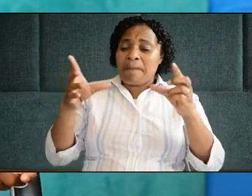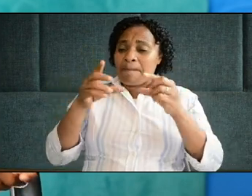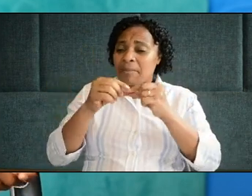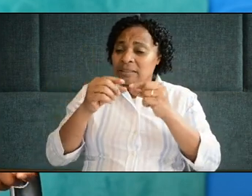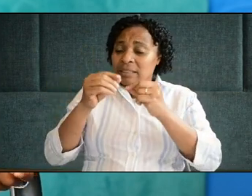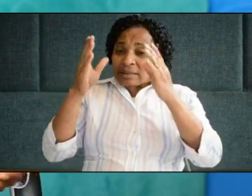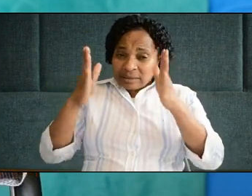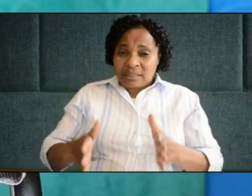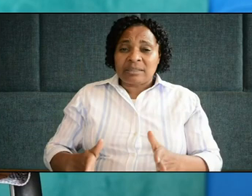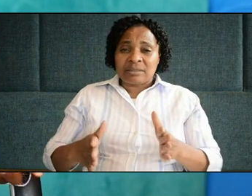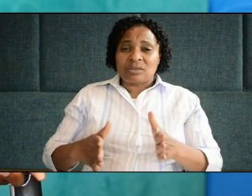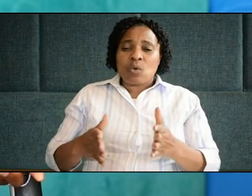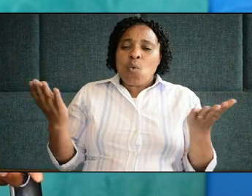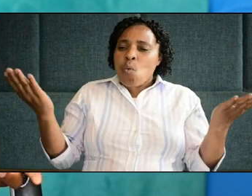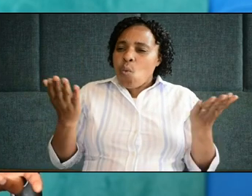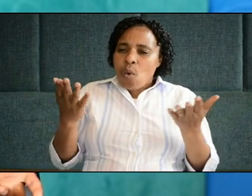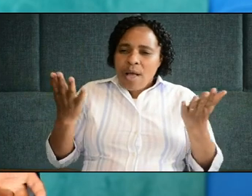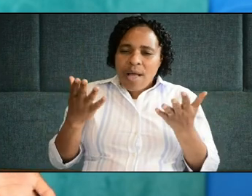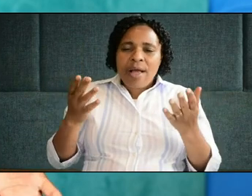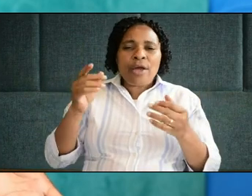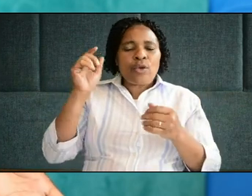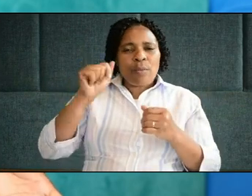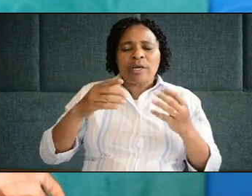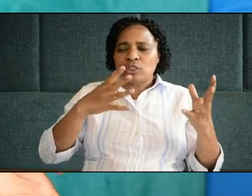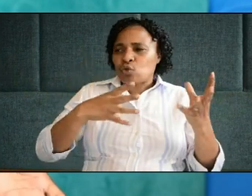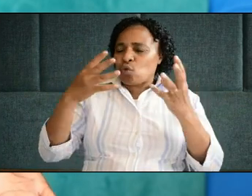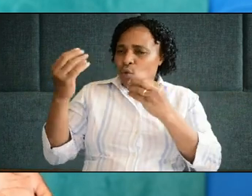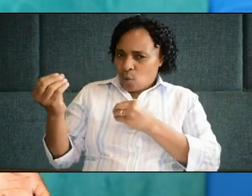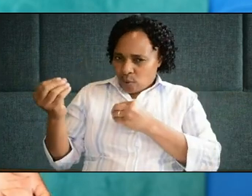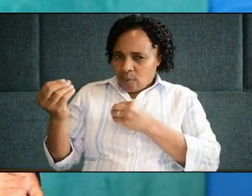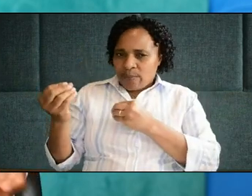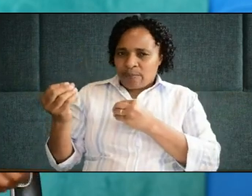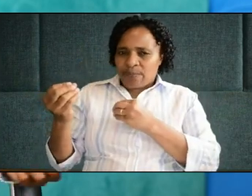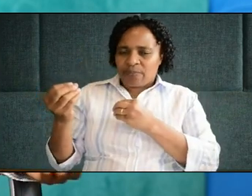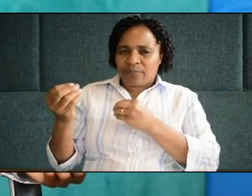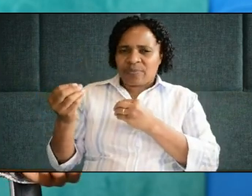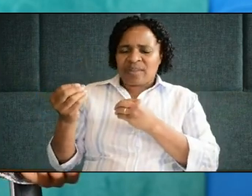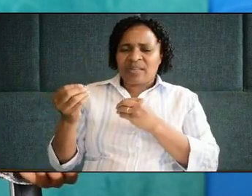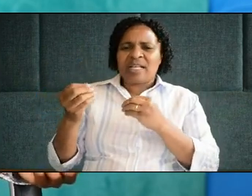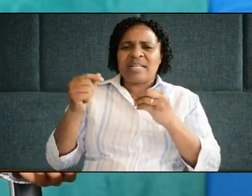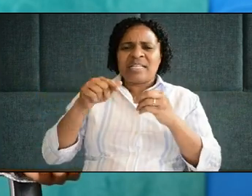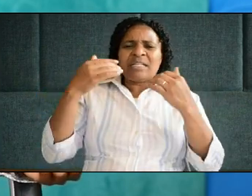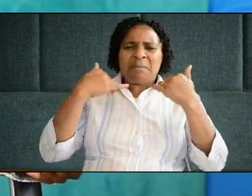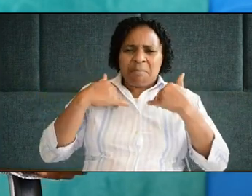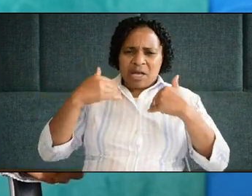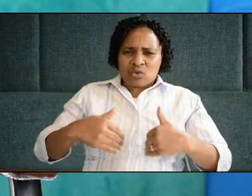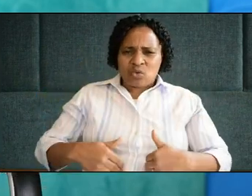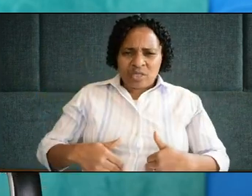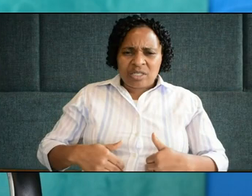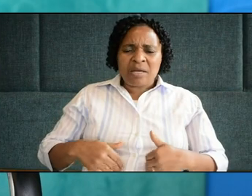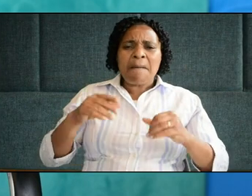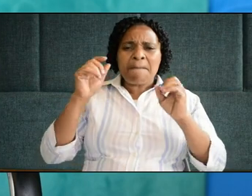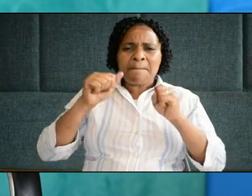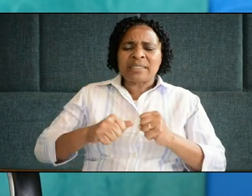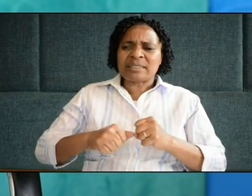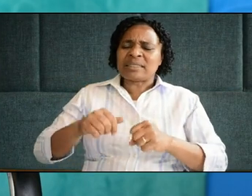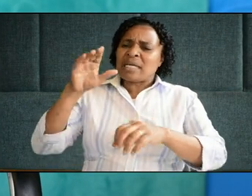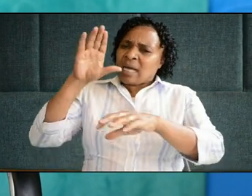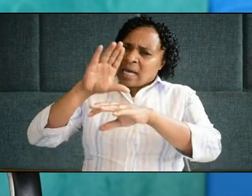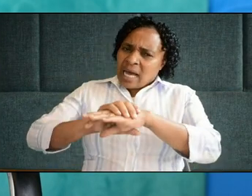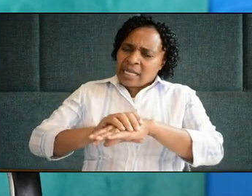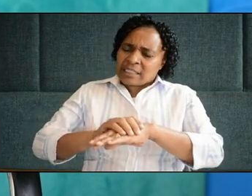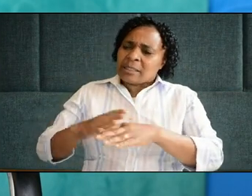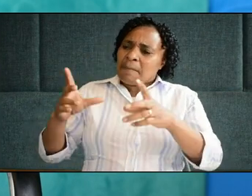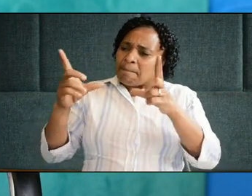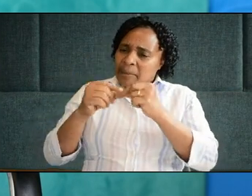messengers to where you are told to go. And that person is supposed to get